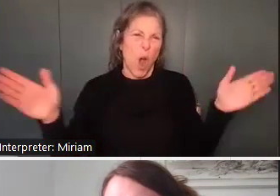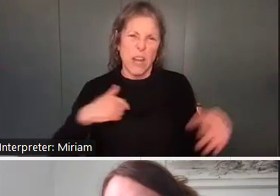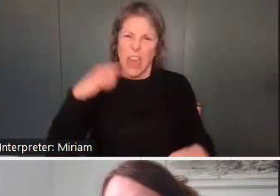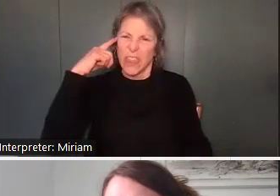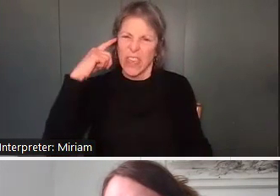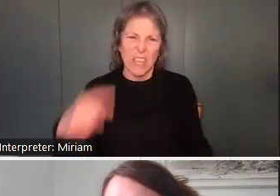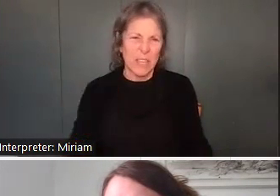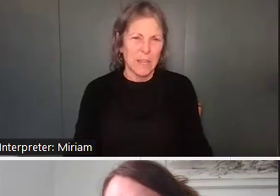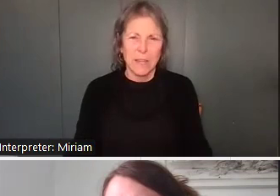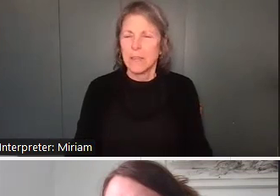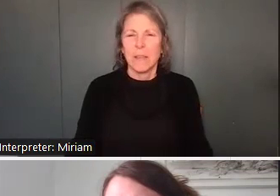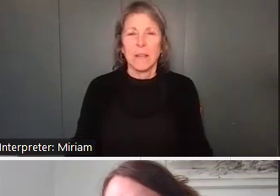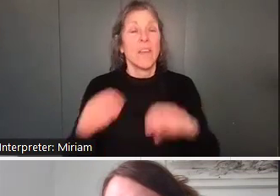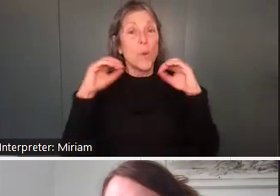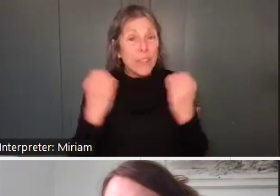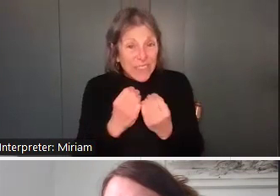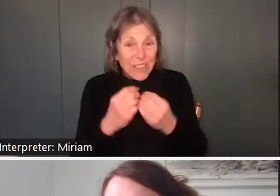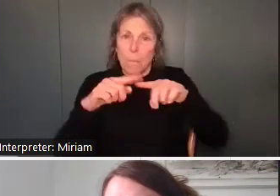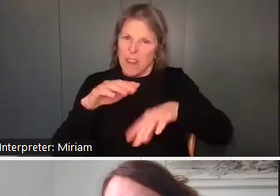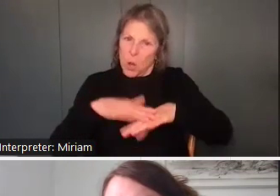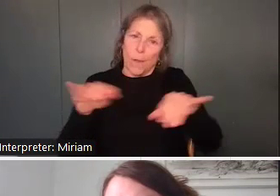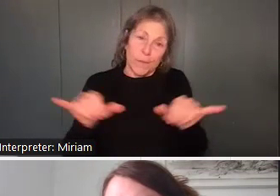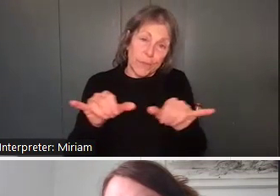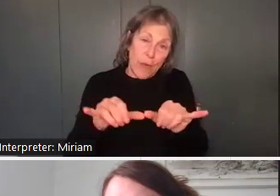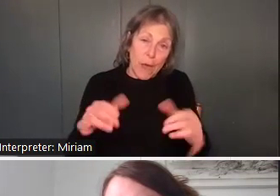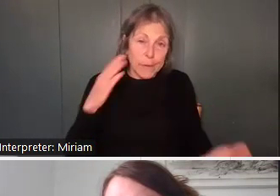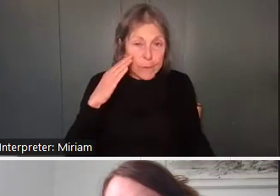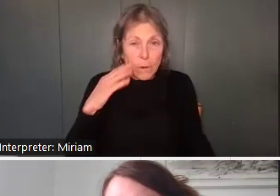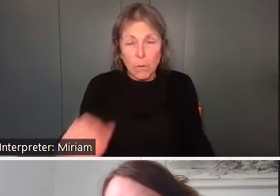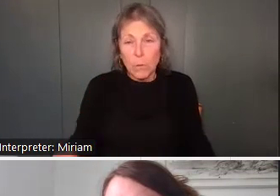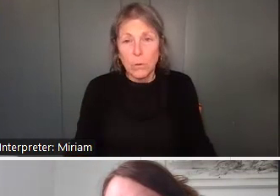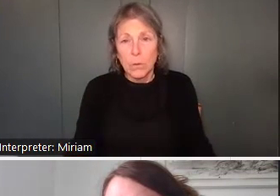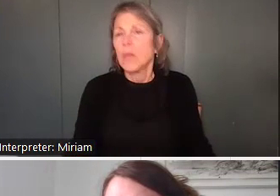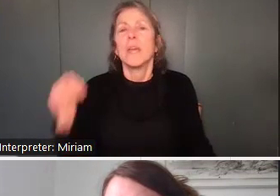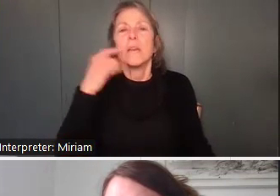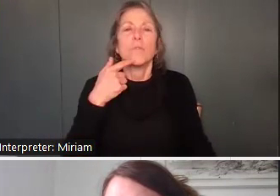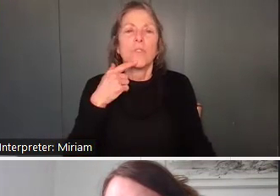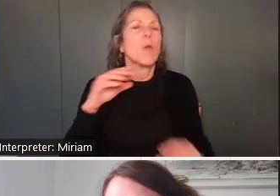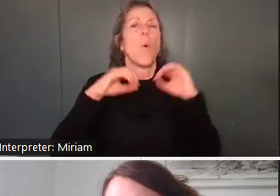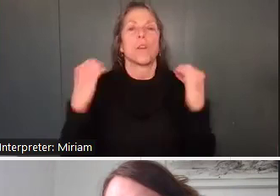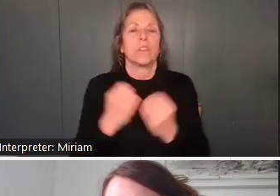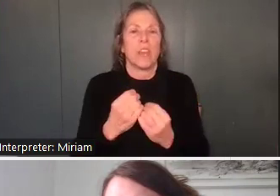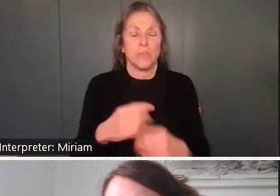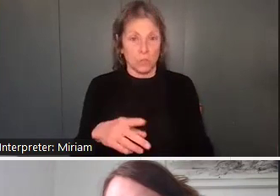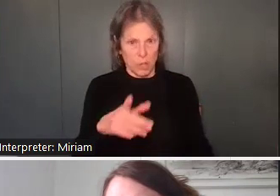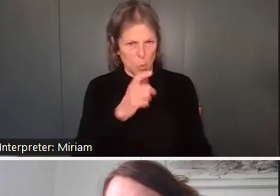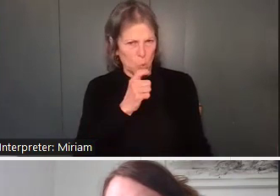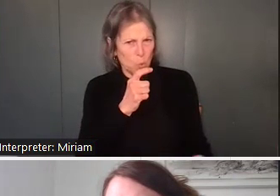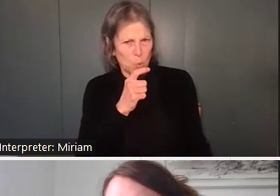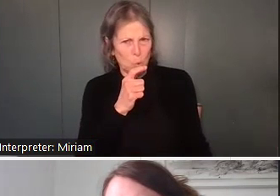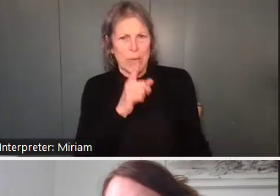from the organization, like depending on the size of an organization, like from a comms perspective, like when you say the organization, like who is like